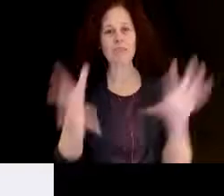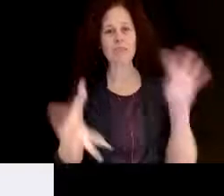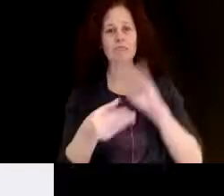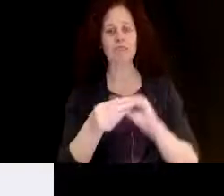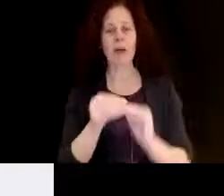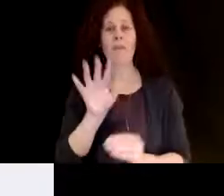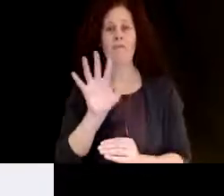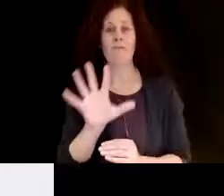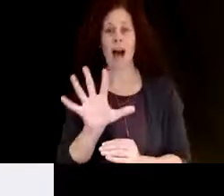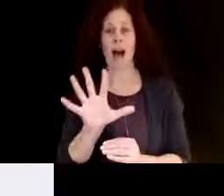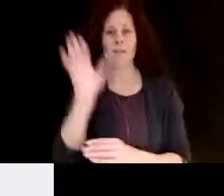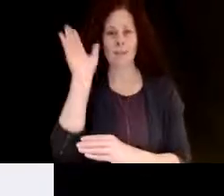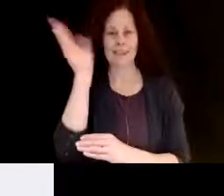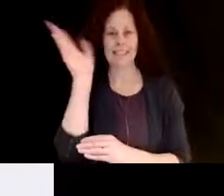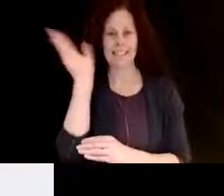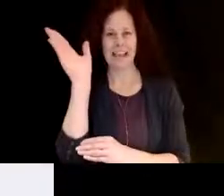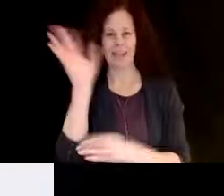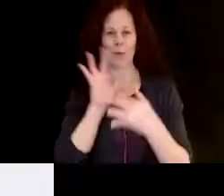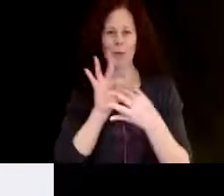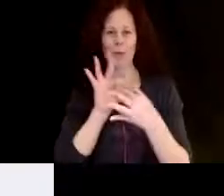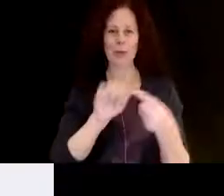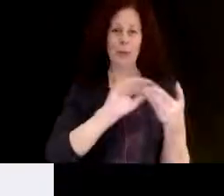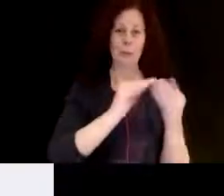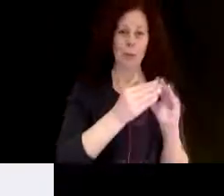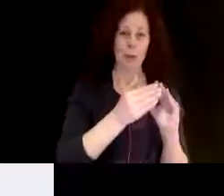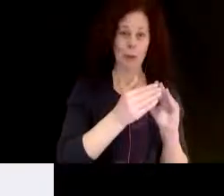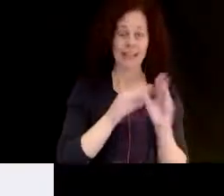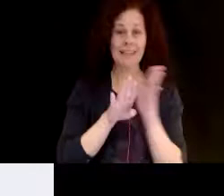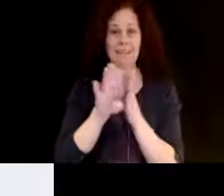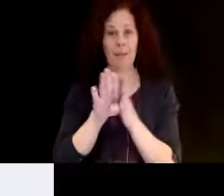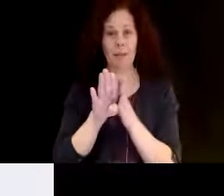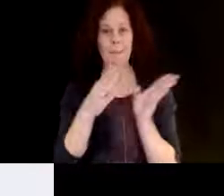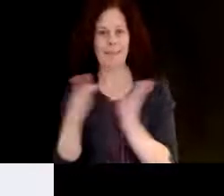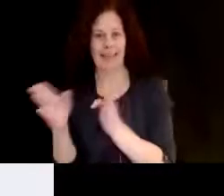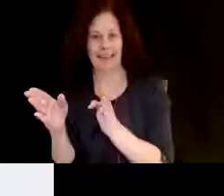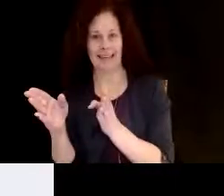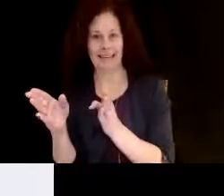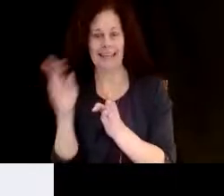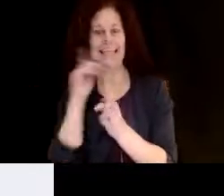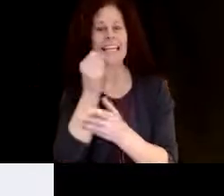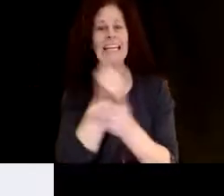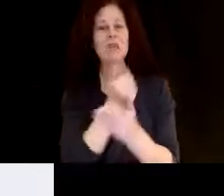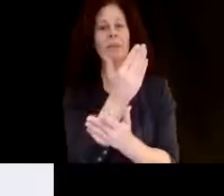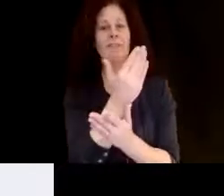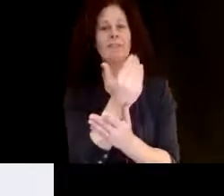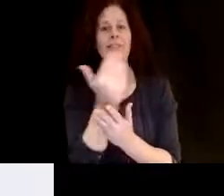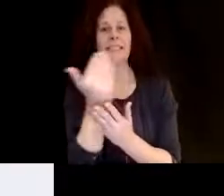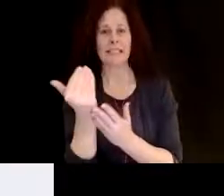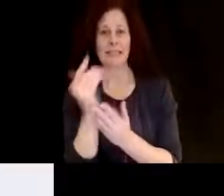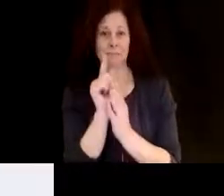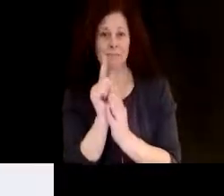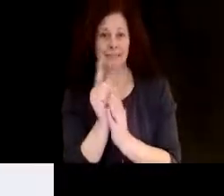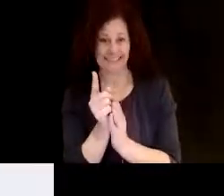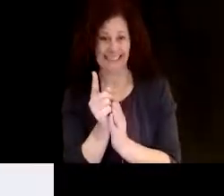related to community development and planning. Each presentation will be about 15 minutes. And after the final